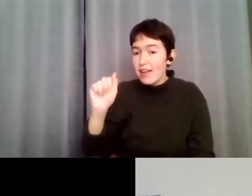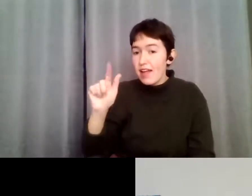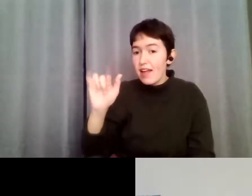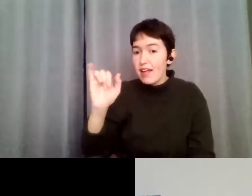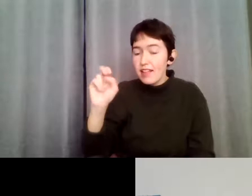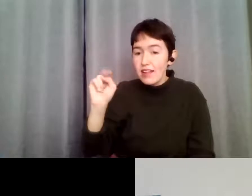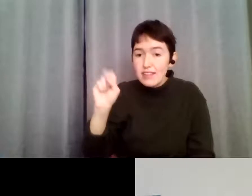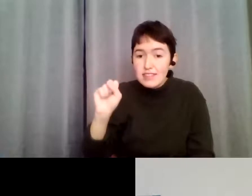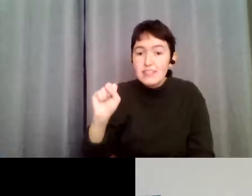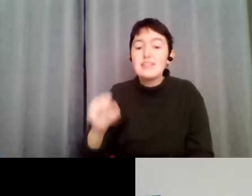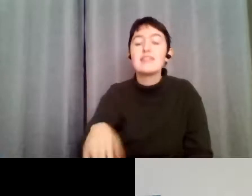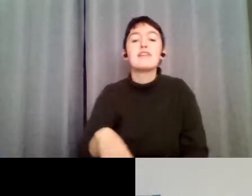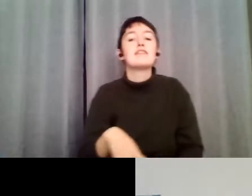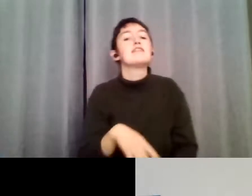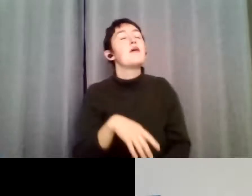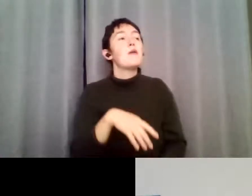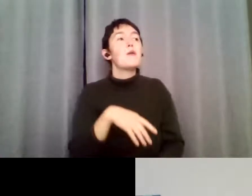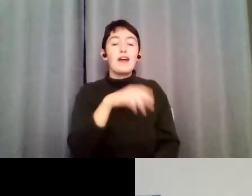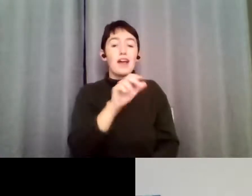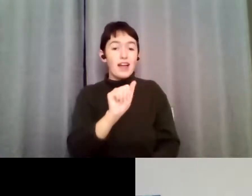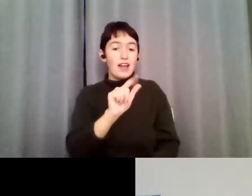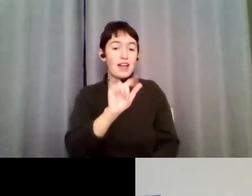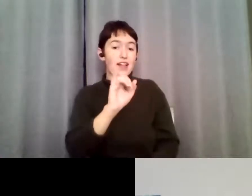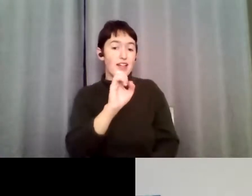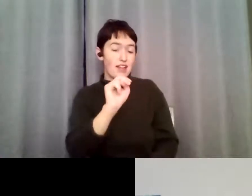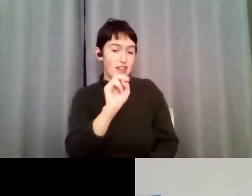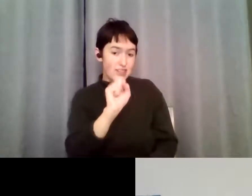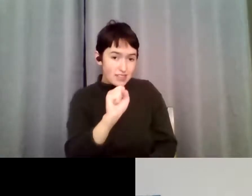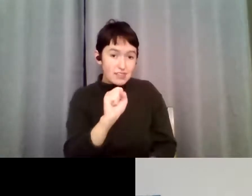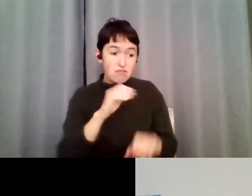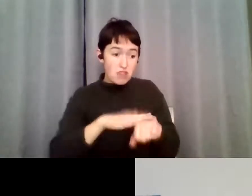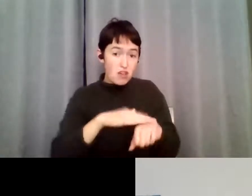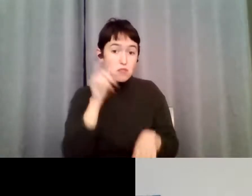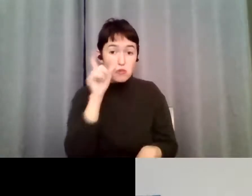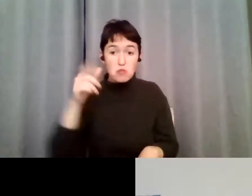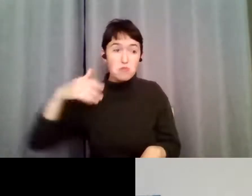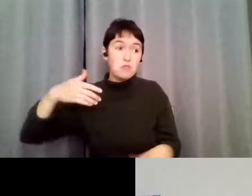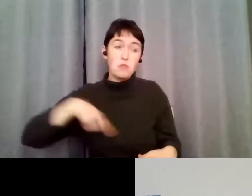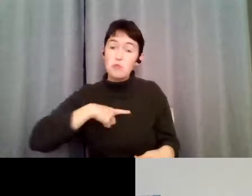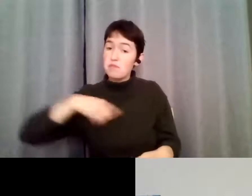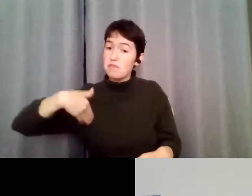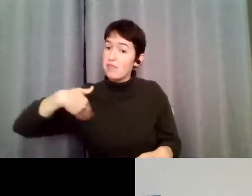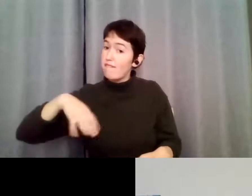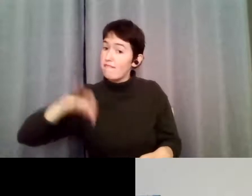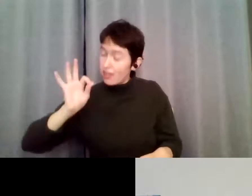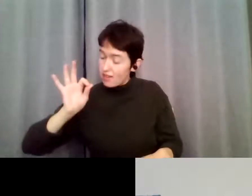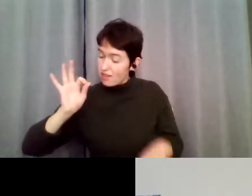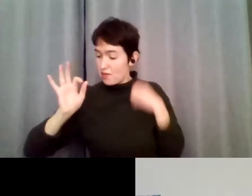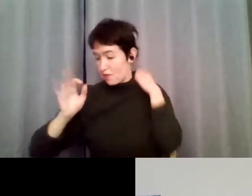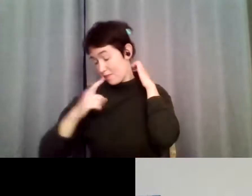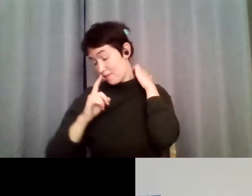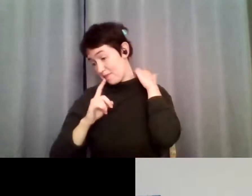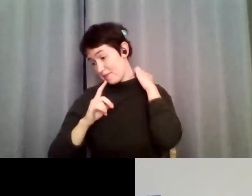moon, haven't found them yet, but there might be some